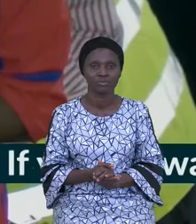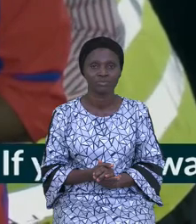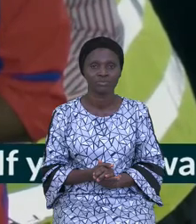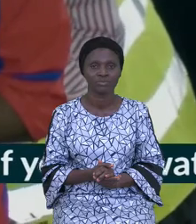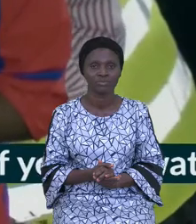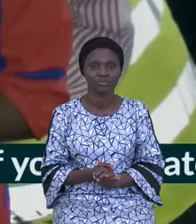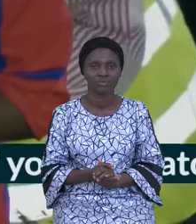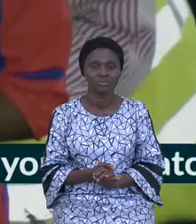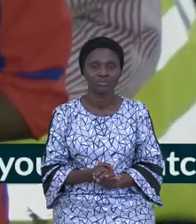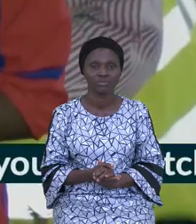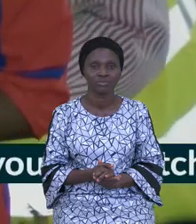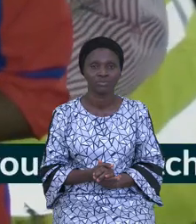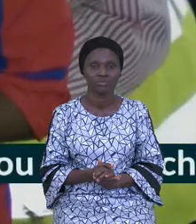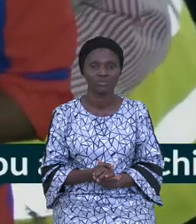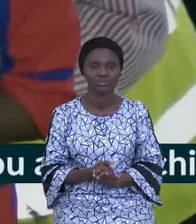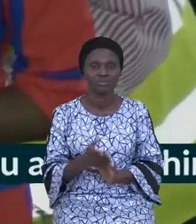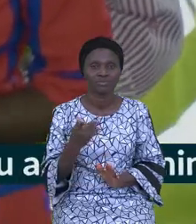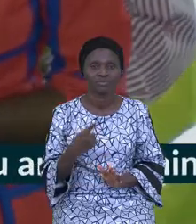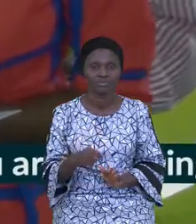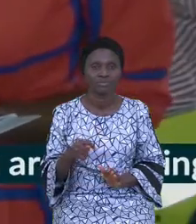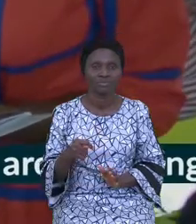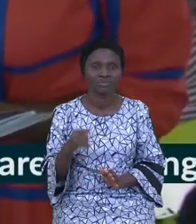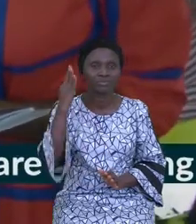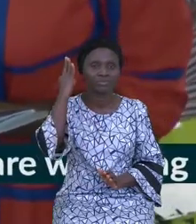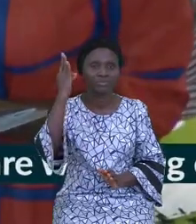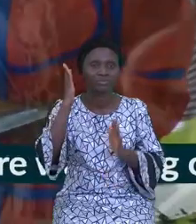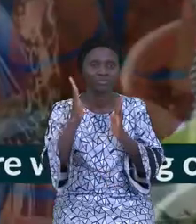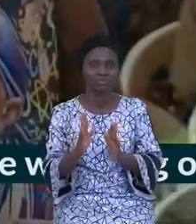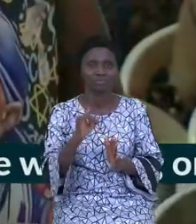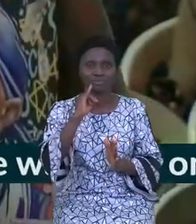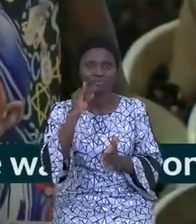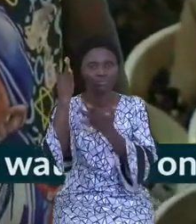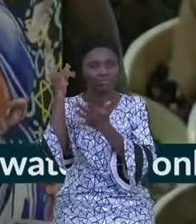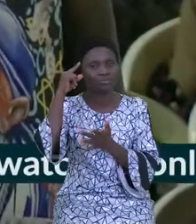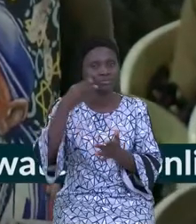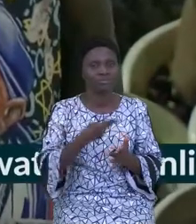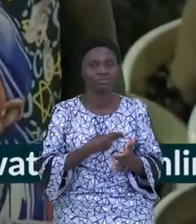The pastor is waiting for us so that he can pray for all of us.